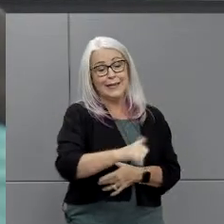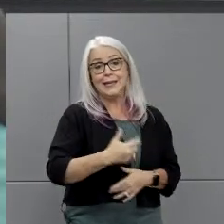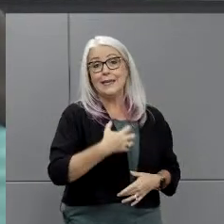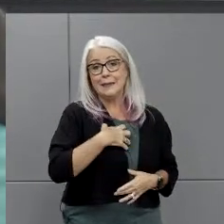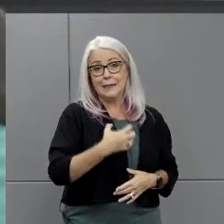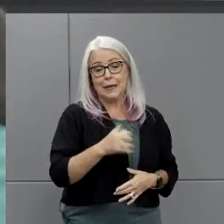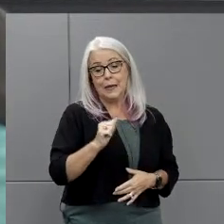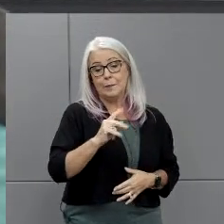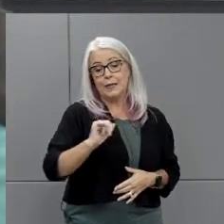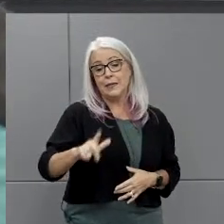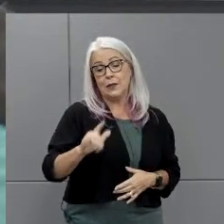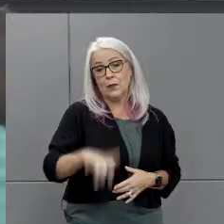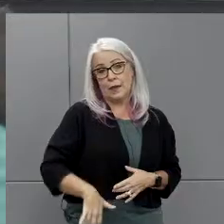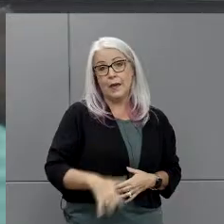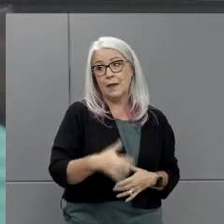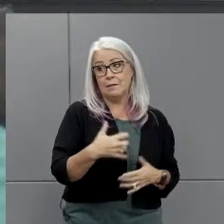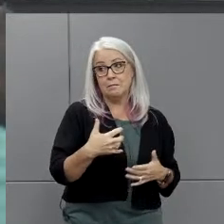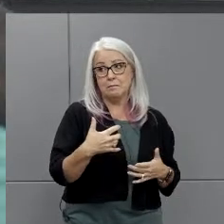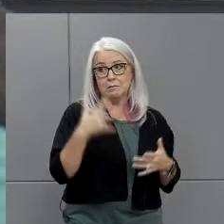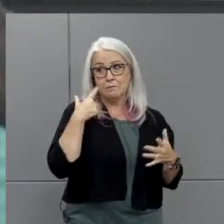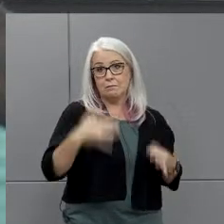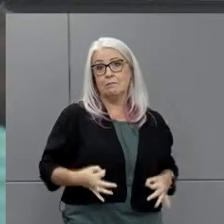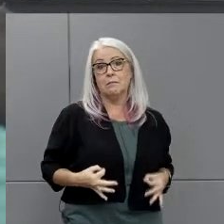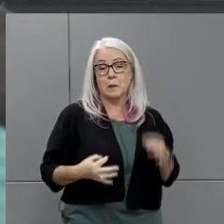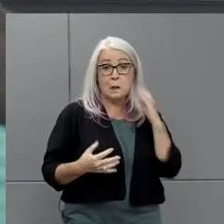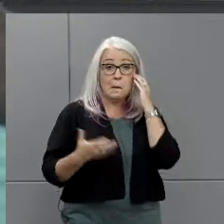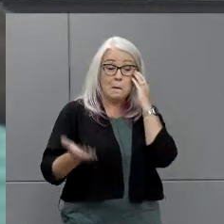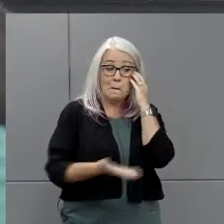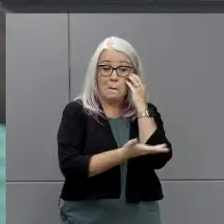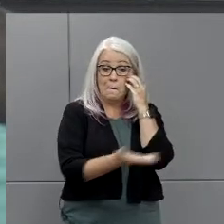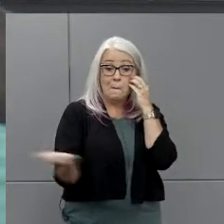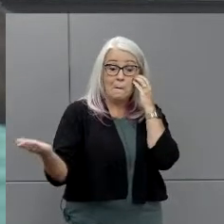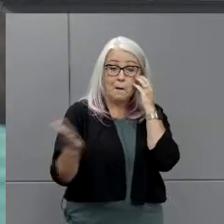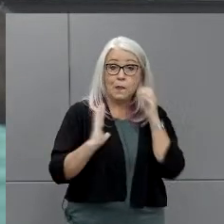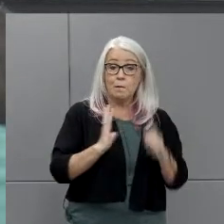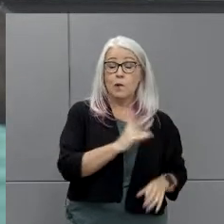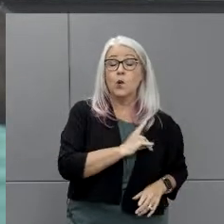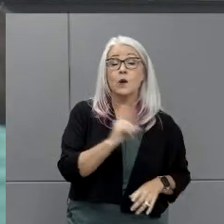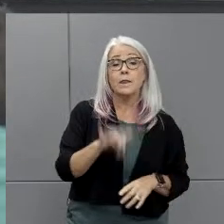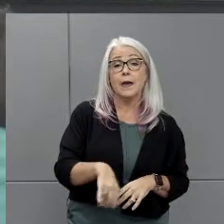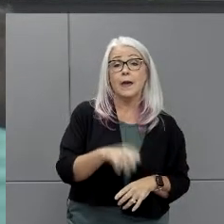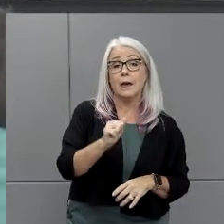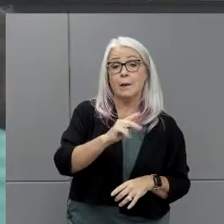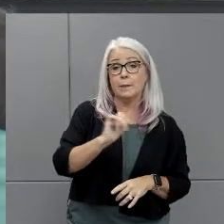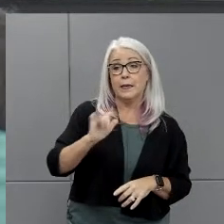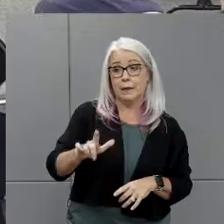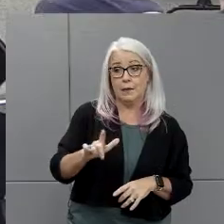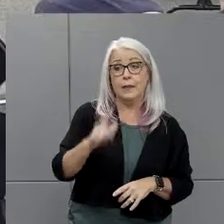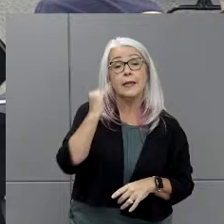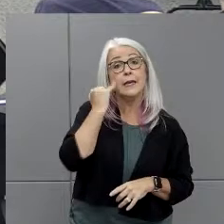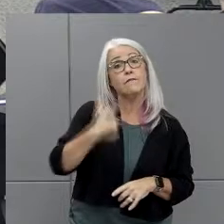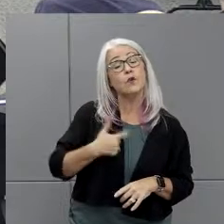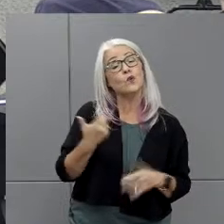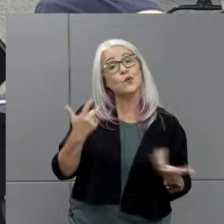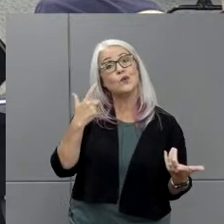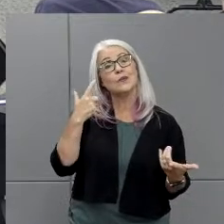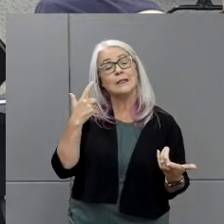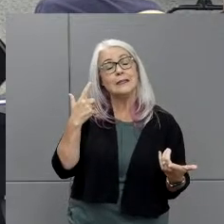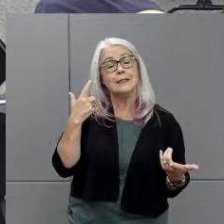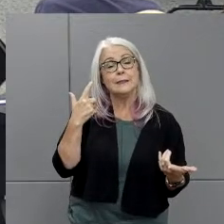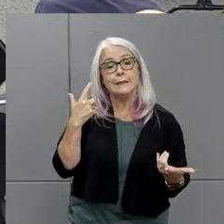appealed that ruling. What's before the board is that appeal. If you sustain the